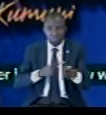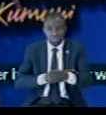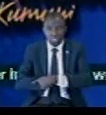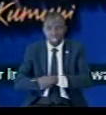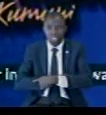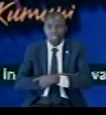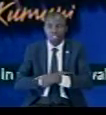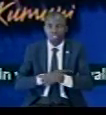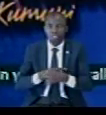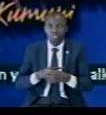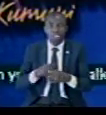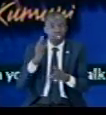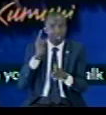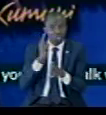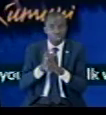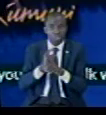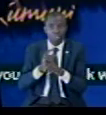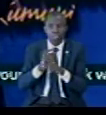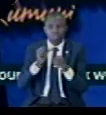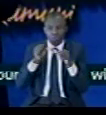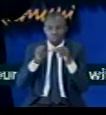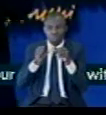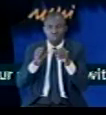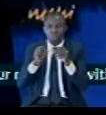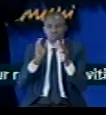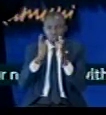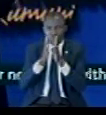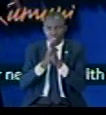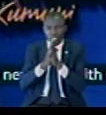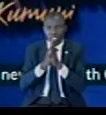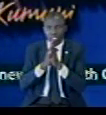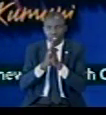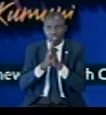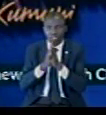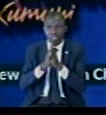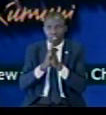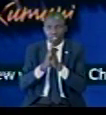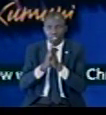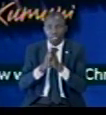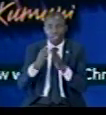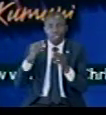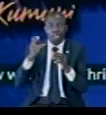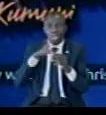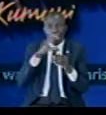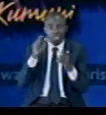remain standing until you are attended to. God bless you.